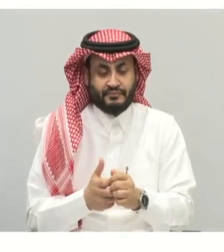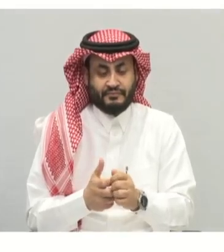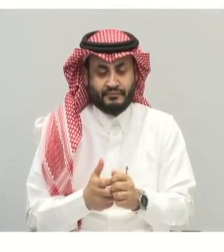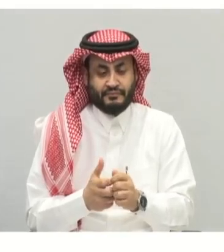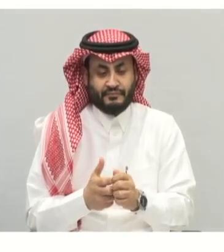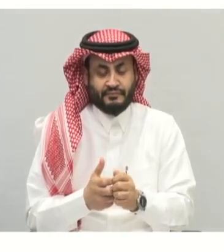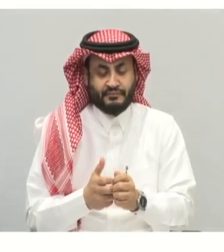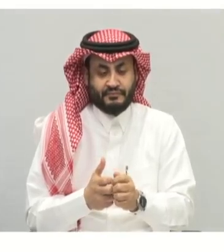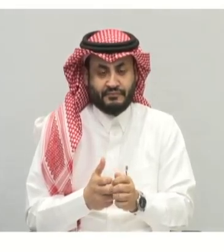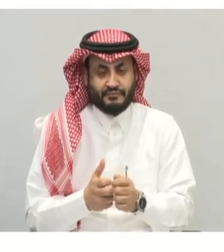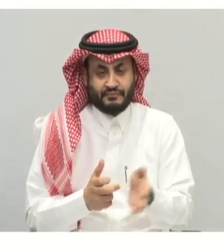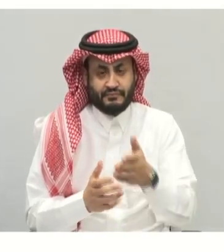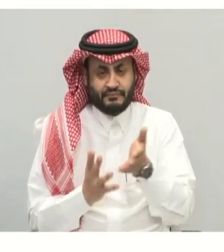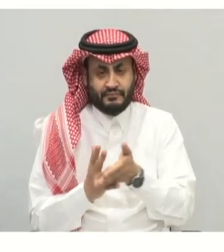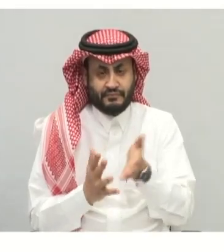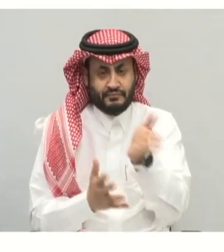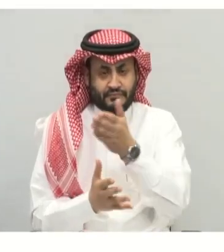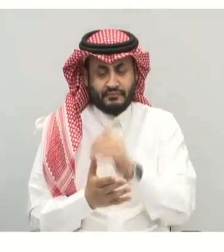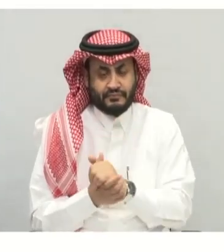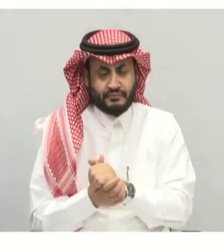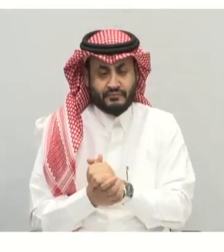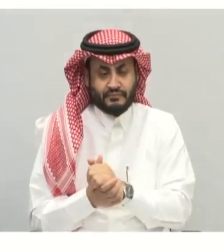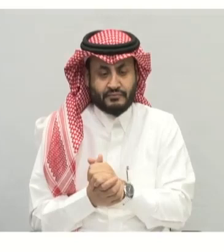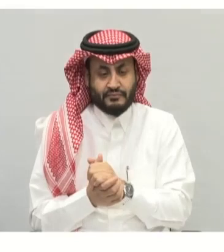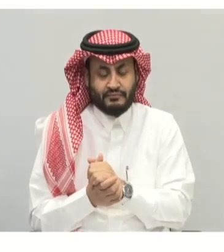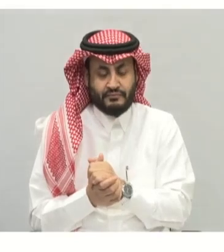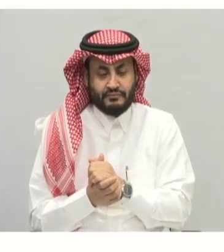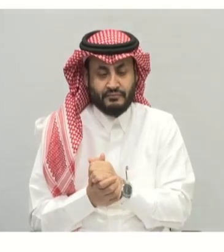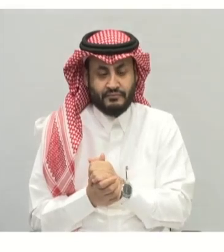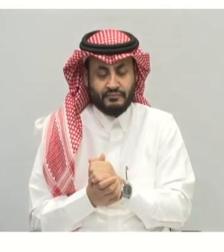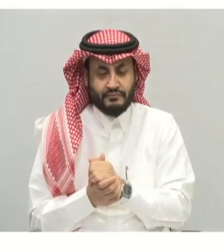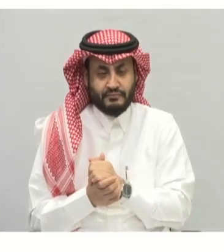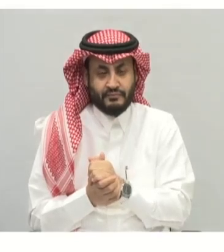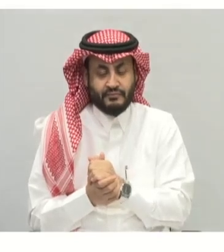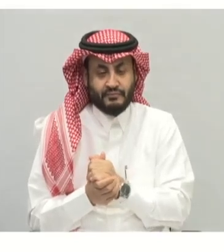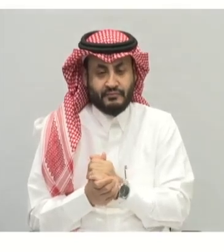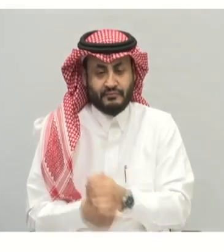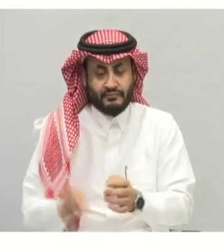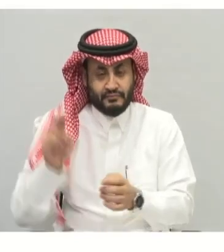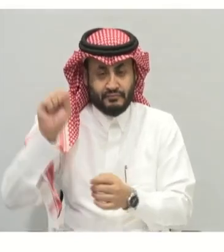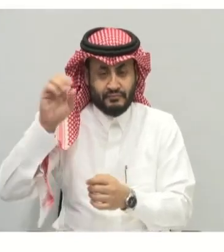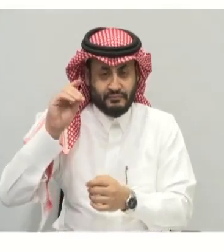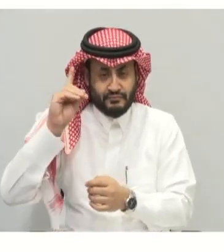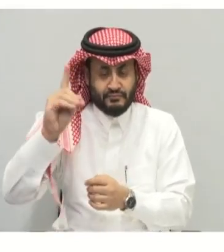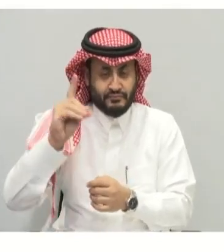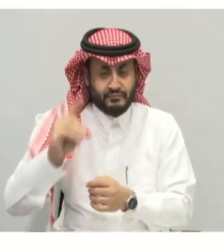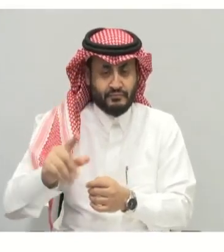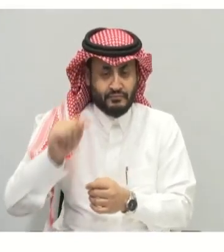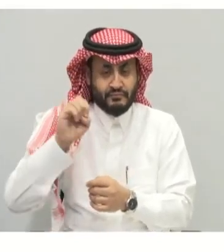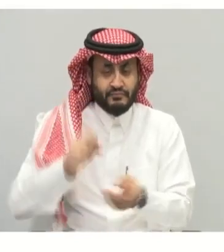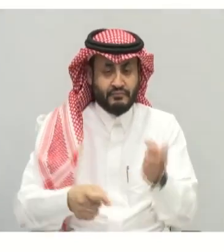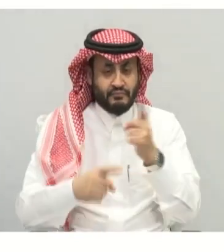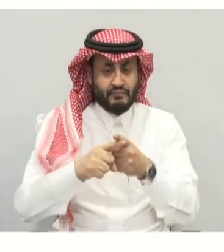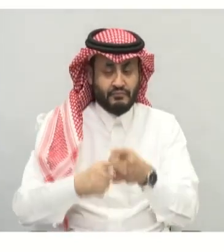Australian the second part we have learned which is when we use U2 plus gerund but for another thing which is to became